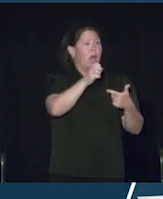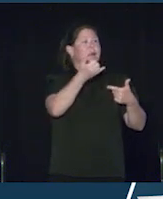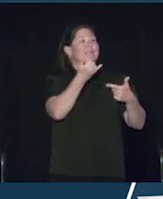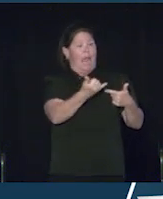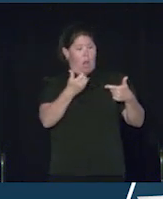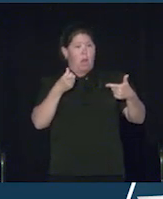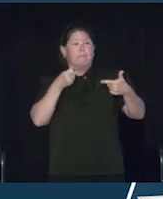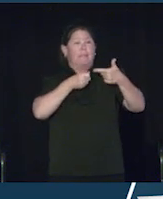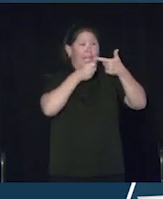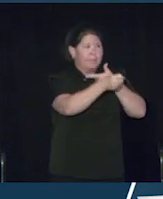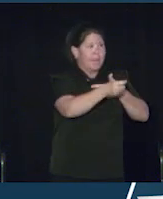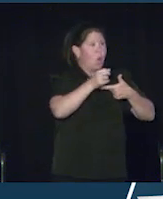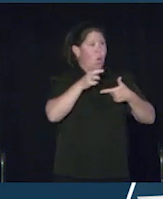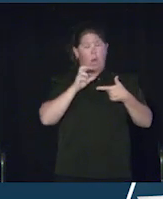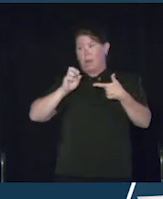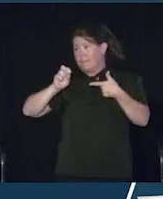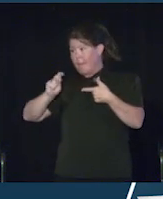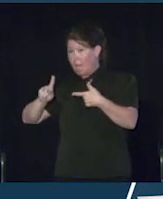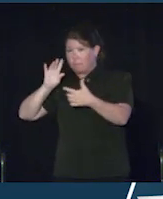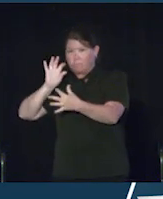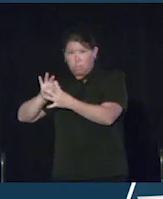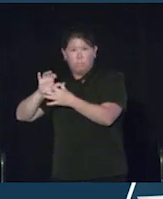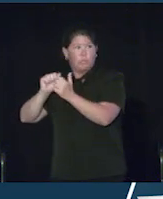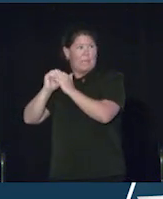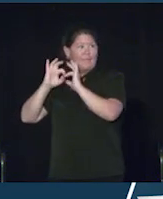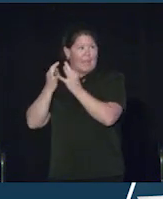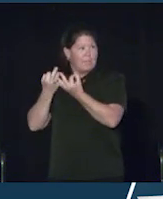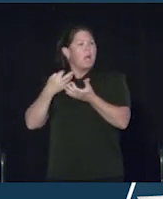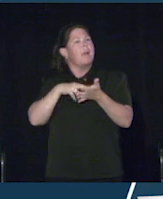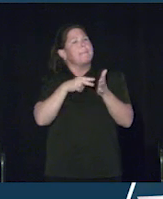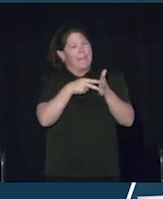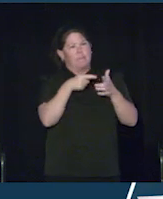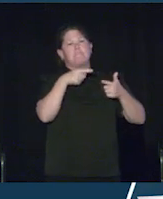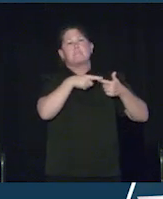long as they have a developmental disability.